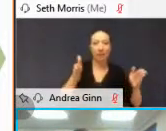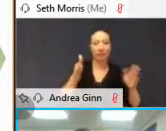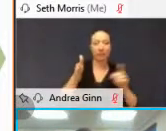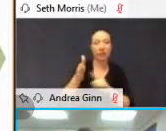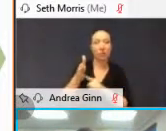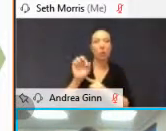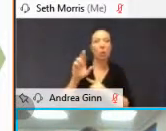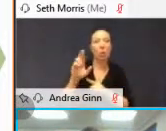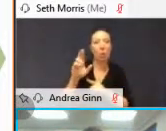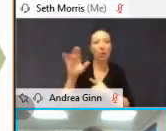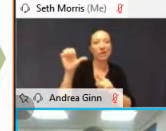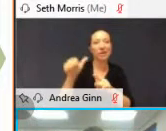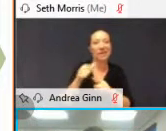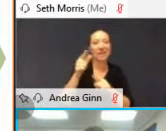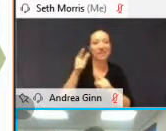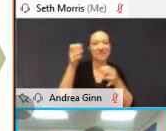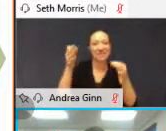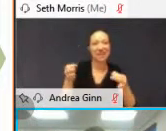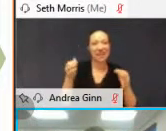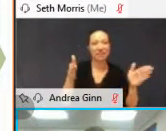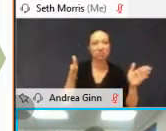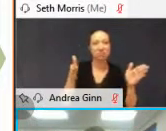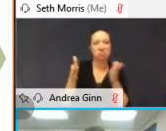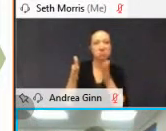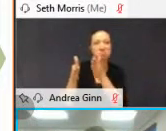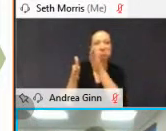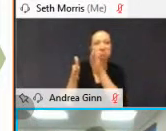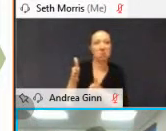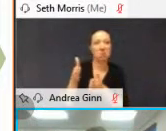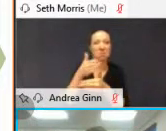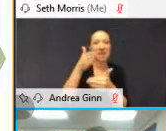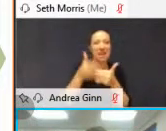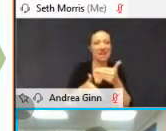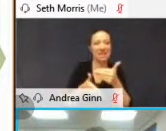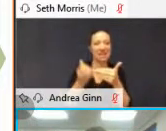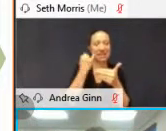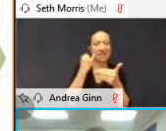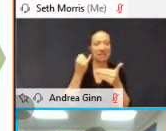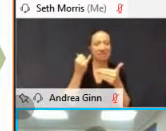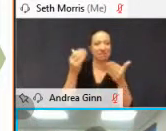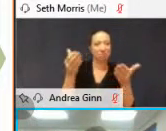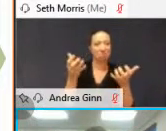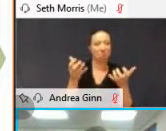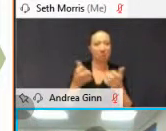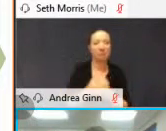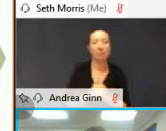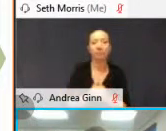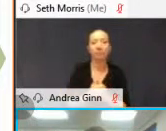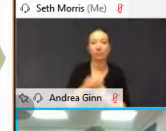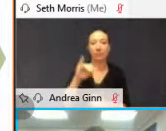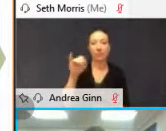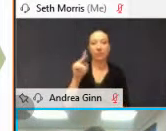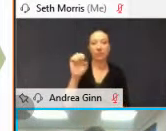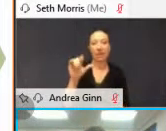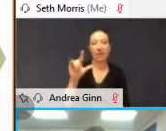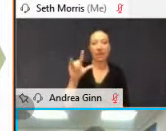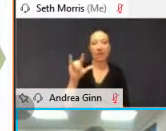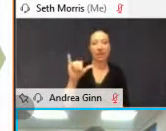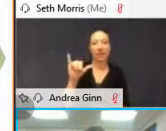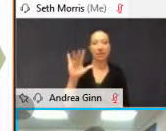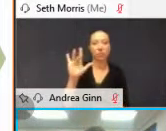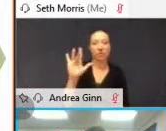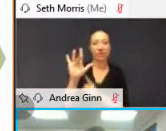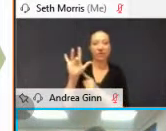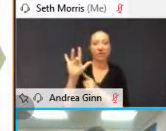could end it prior to that 90-day period coming to a conclusion. So on July 25th, he again extended the public